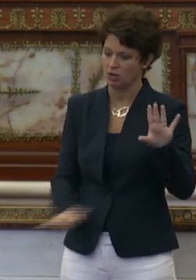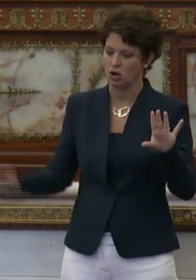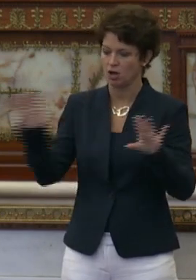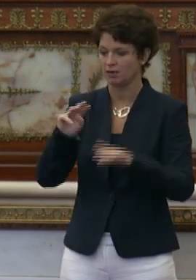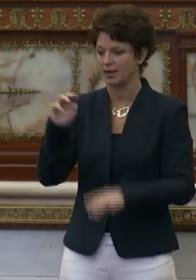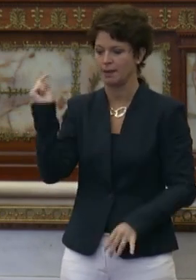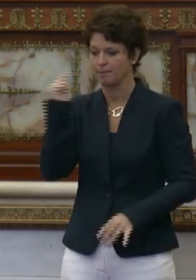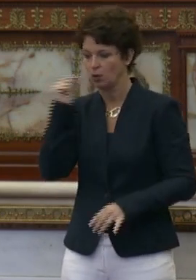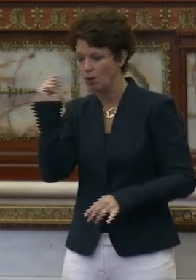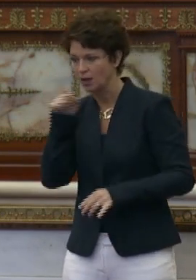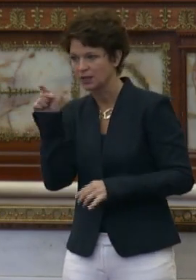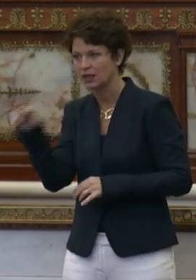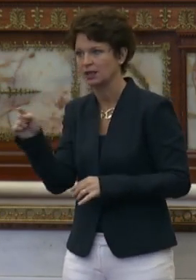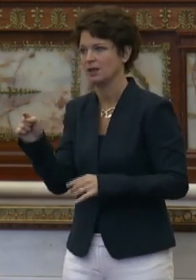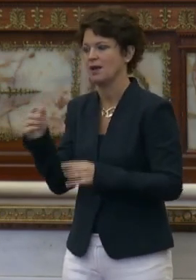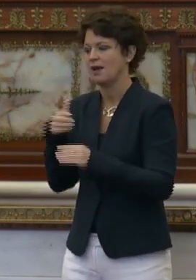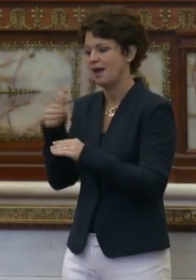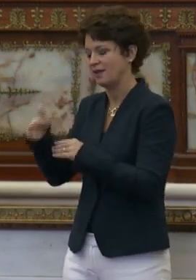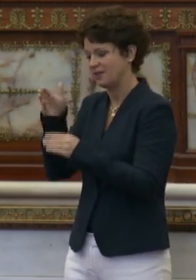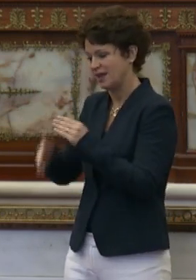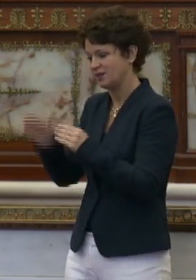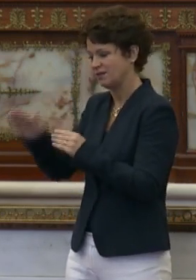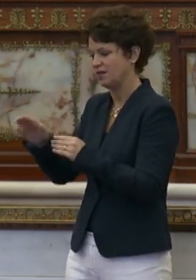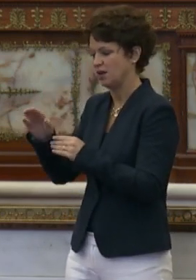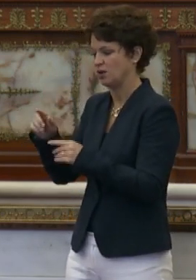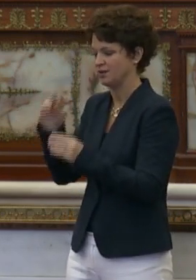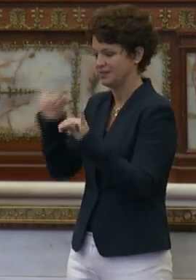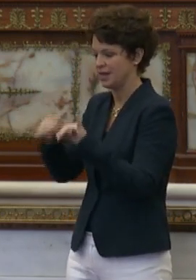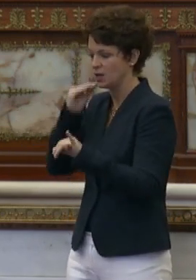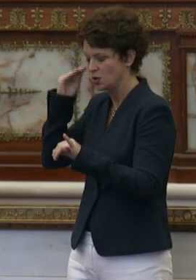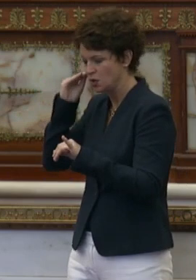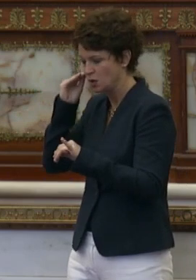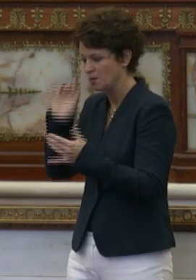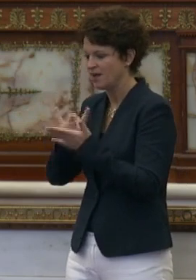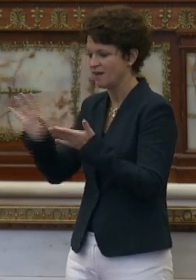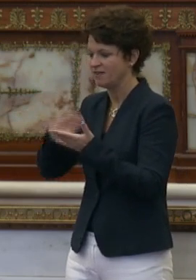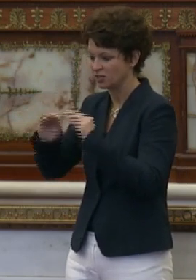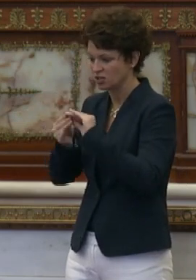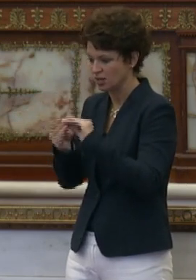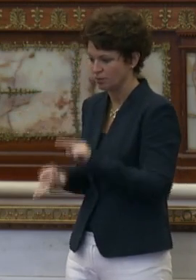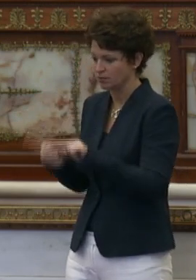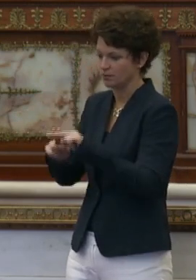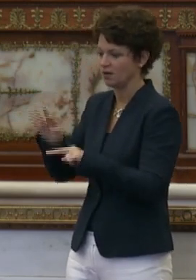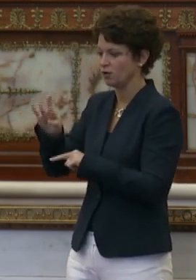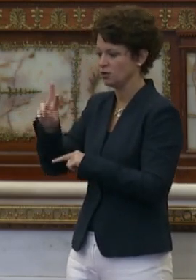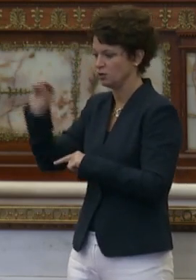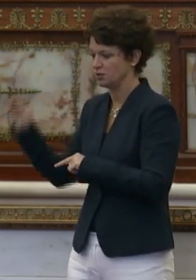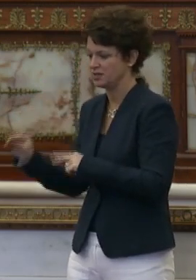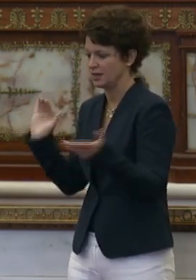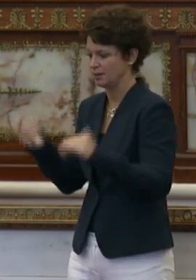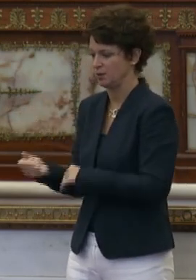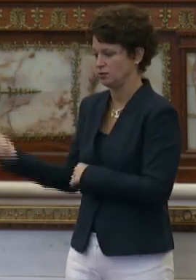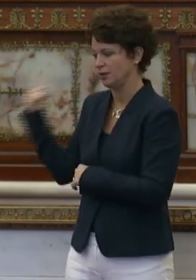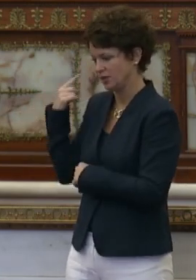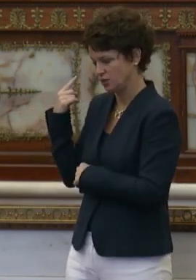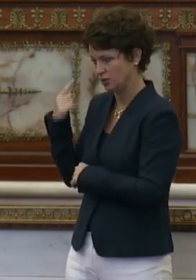in Milwaukee, where following the end of their moratorium, eviction filings jumped 42% compared to last